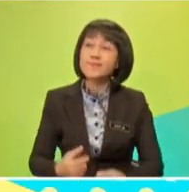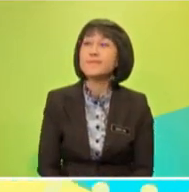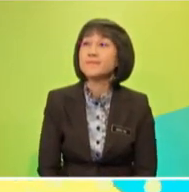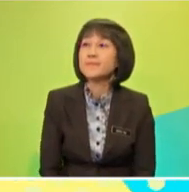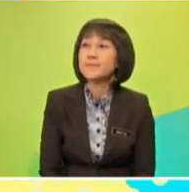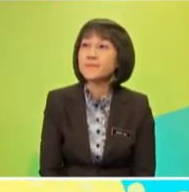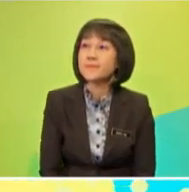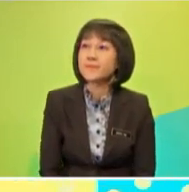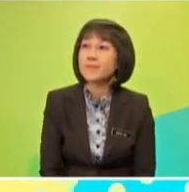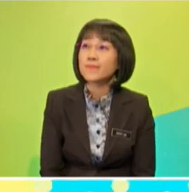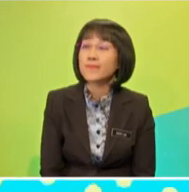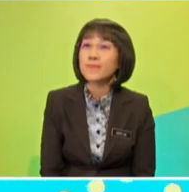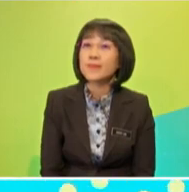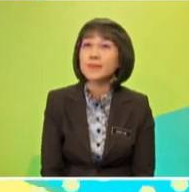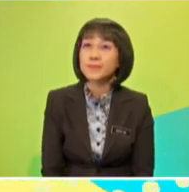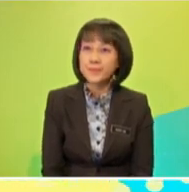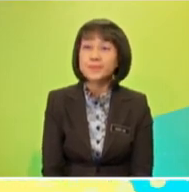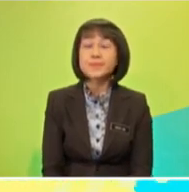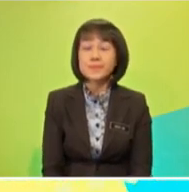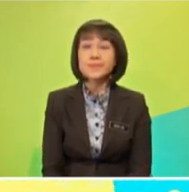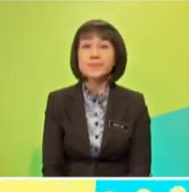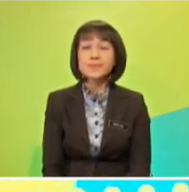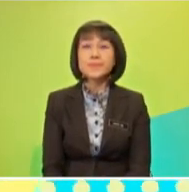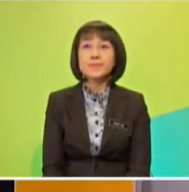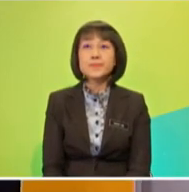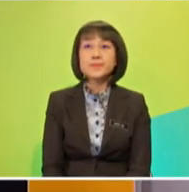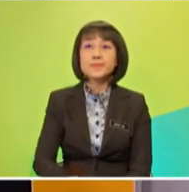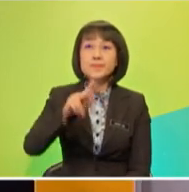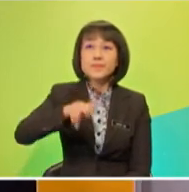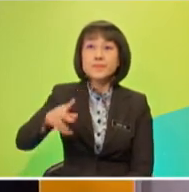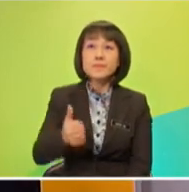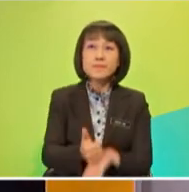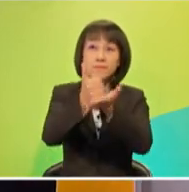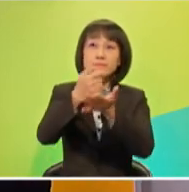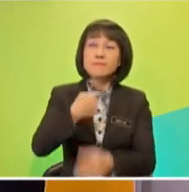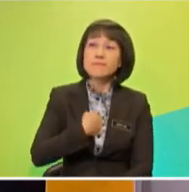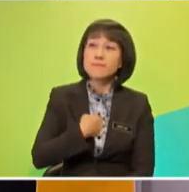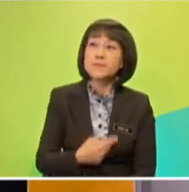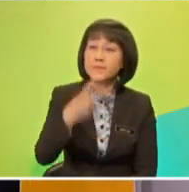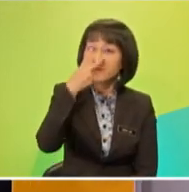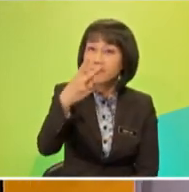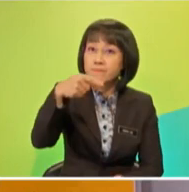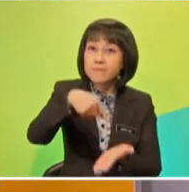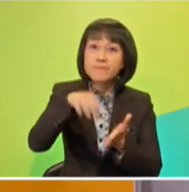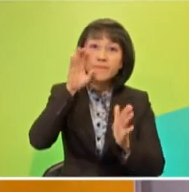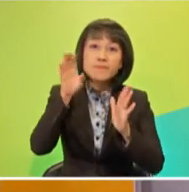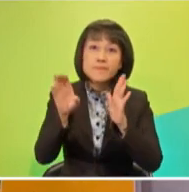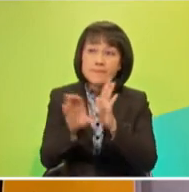I'm going to get pupils out there to help me out with this picture. Look at this picture